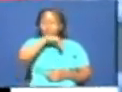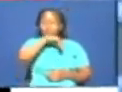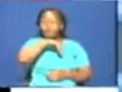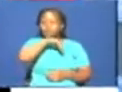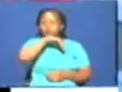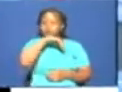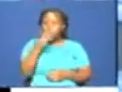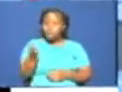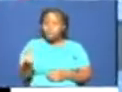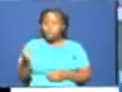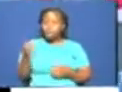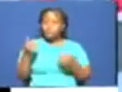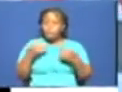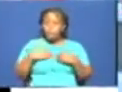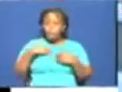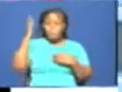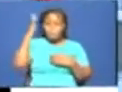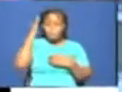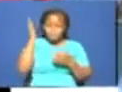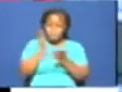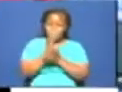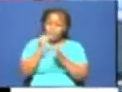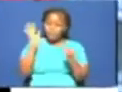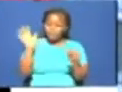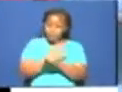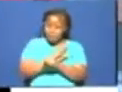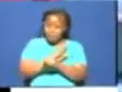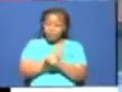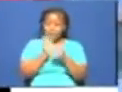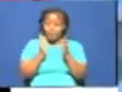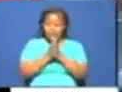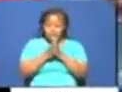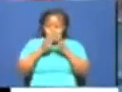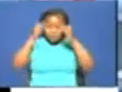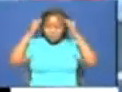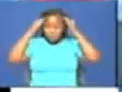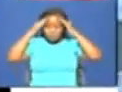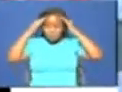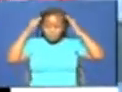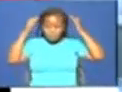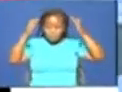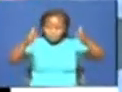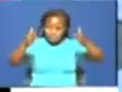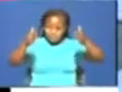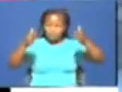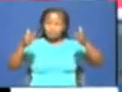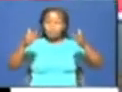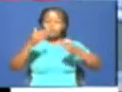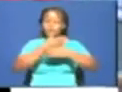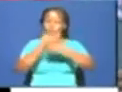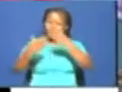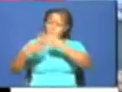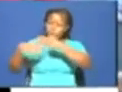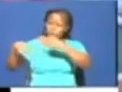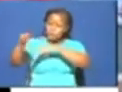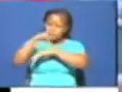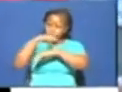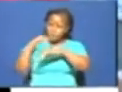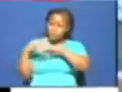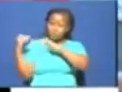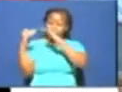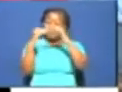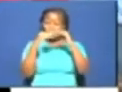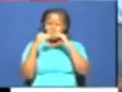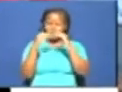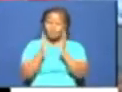having been faithful and committed to building a national, democratic and